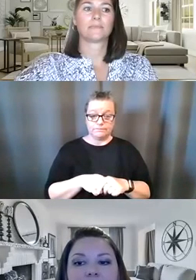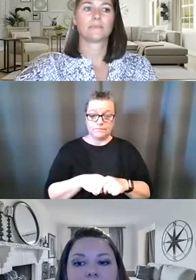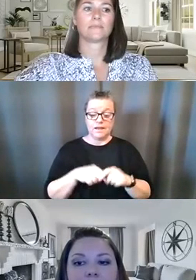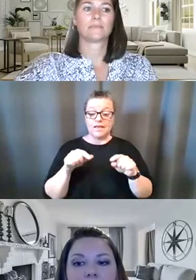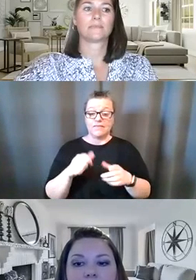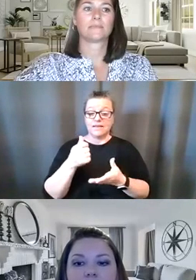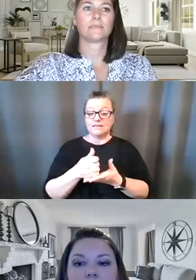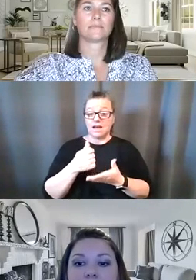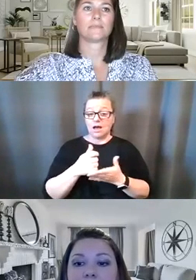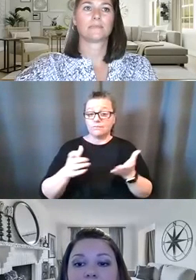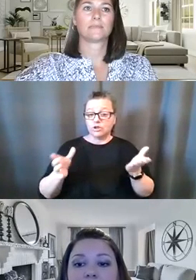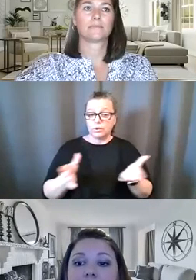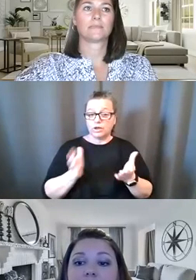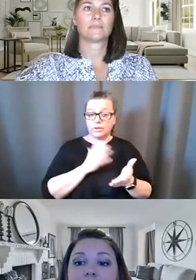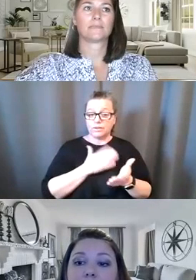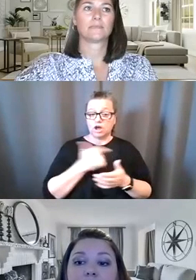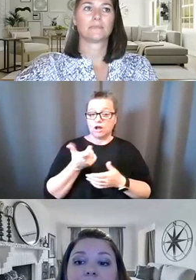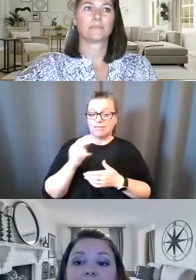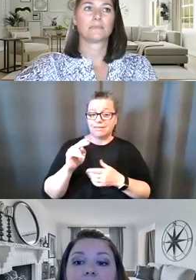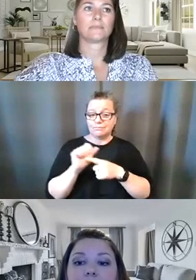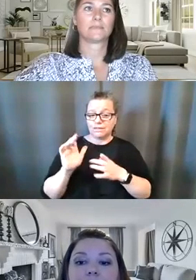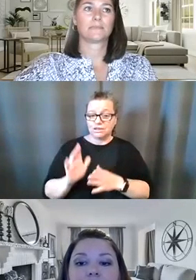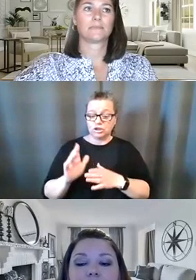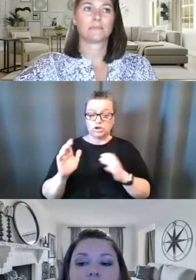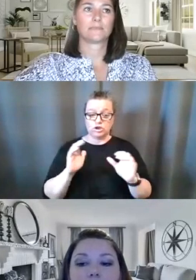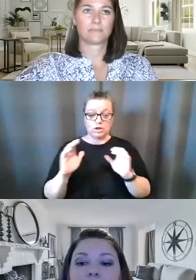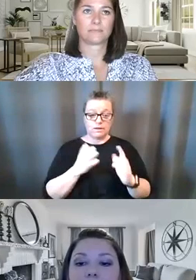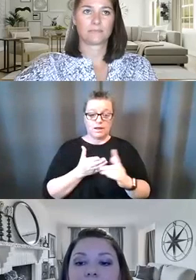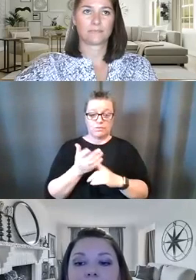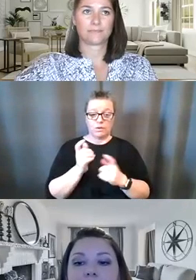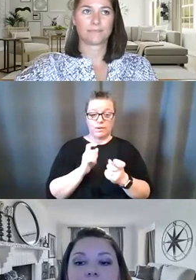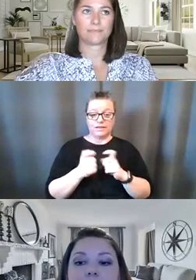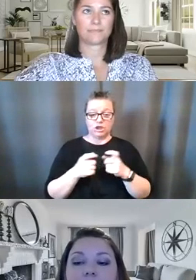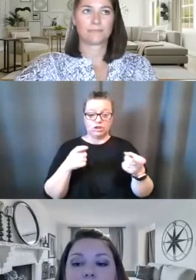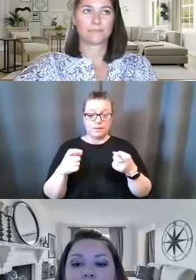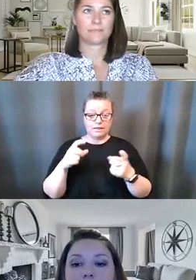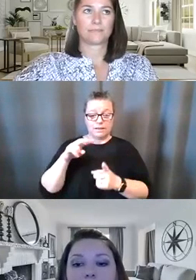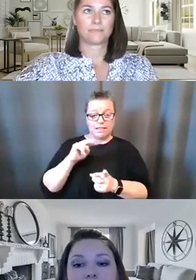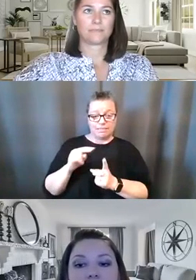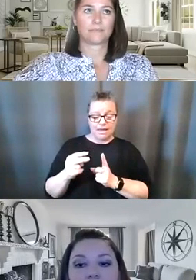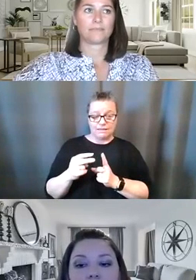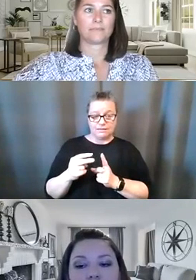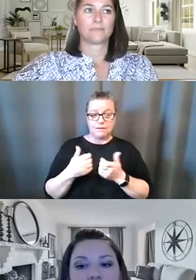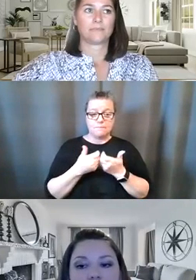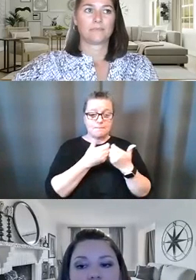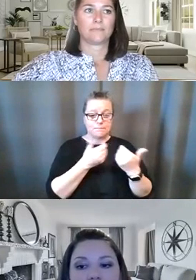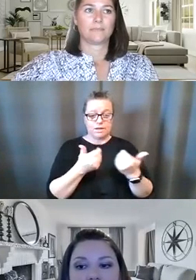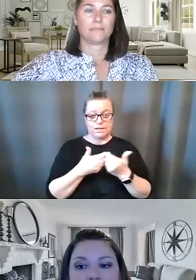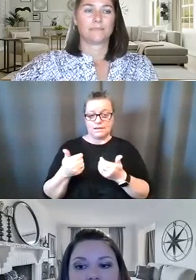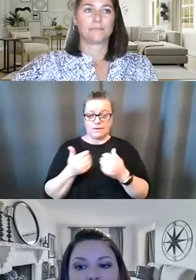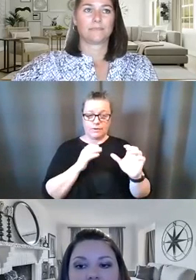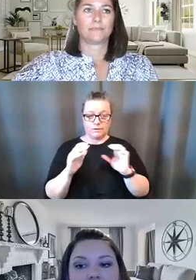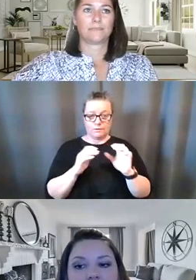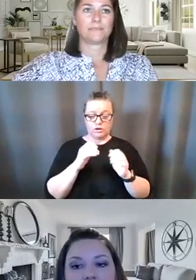This helps to encourage our lean practitioners to communicate through a change management lens by breaking down the communication